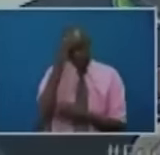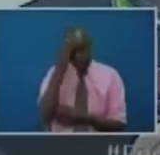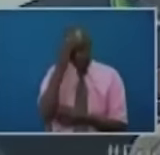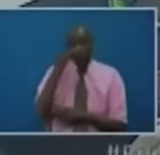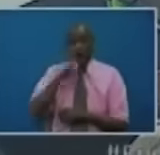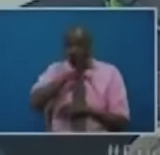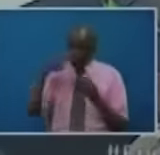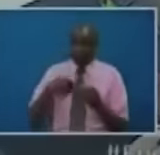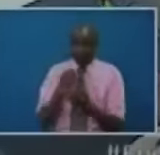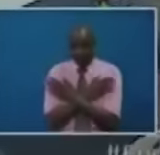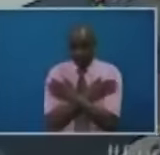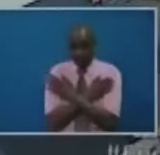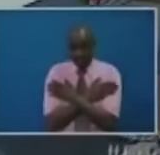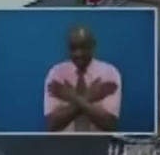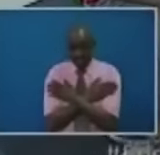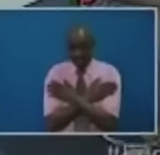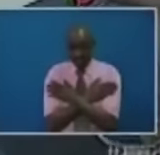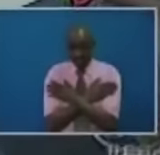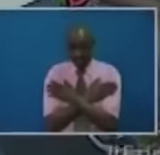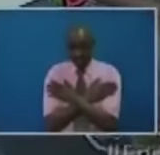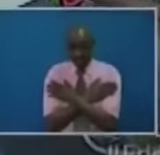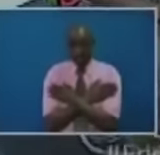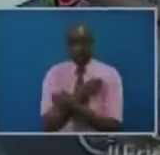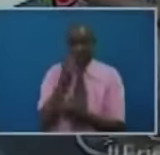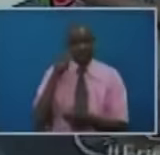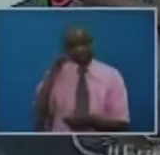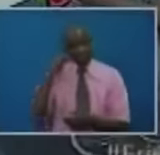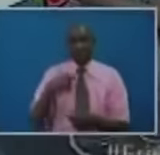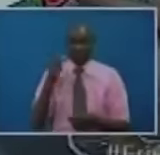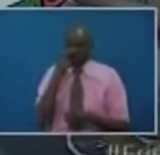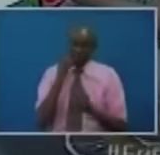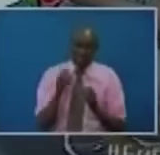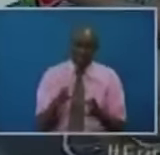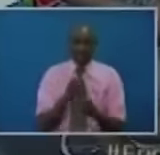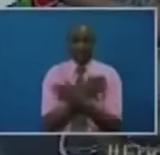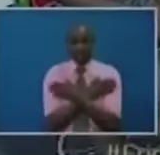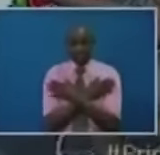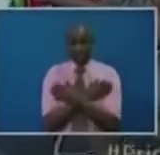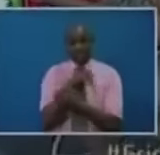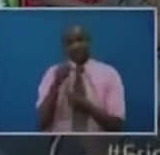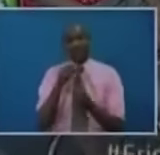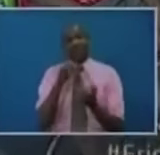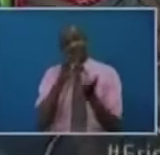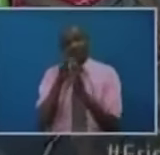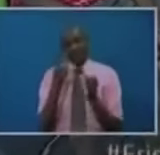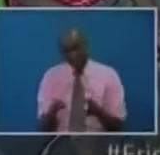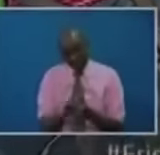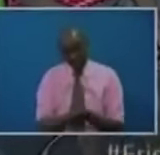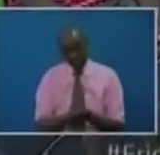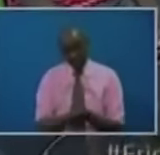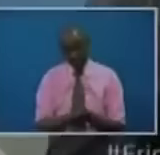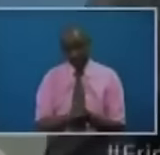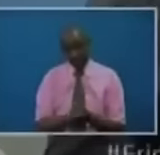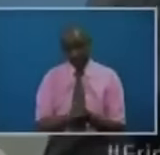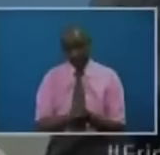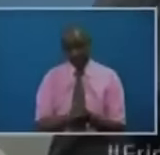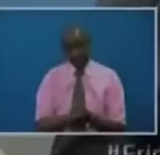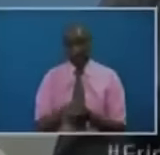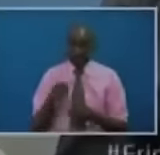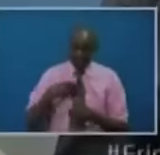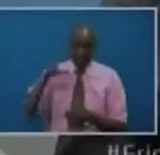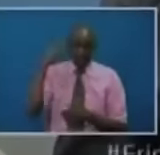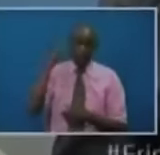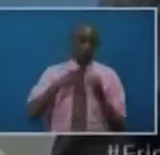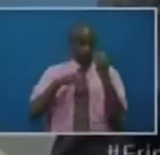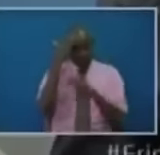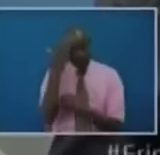my friends were like, oh, man, we think you're funny. I'm like, hey, you know, they're my friends. They can't be lying. So I was in uni.